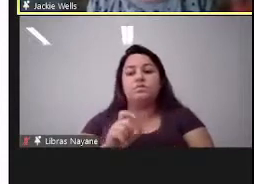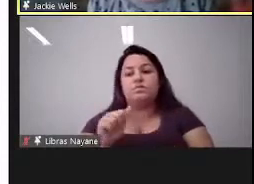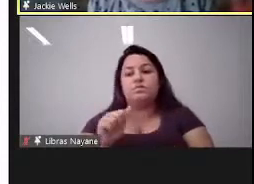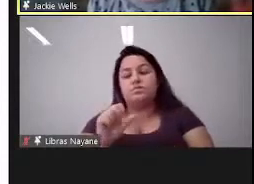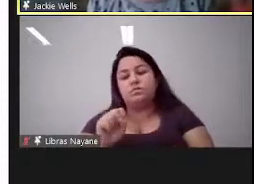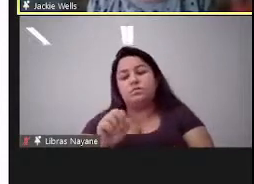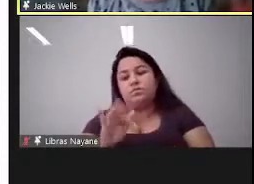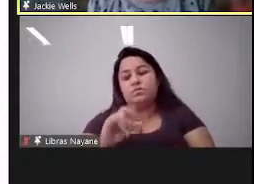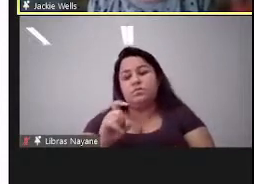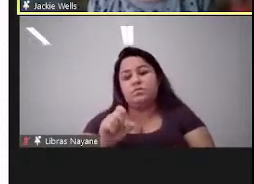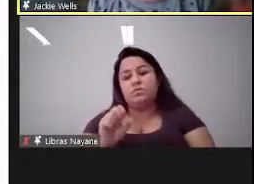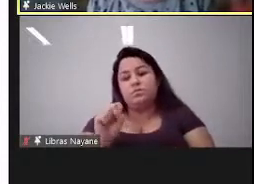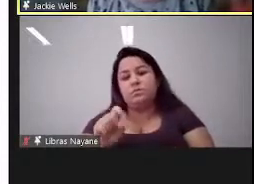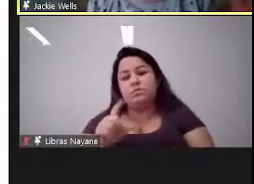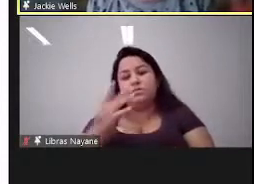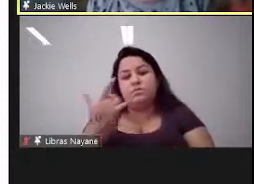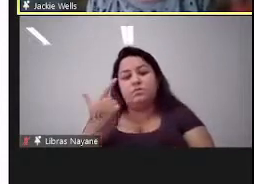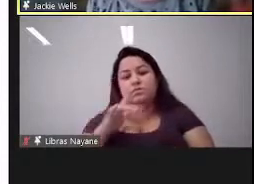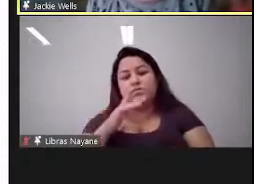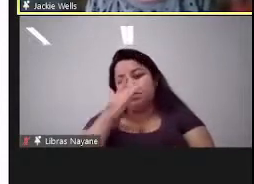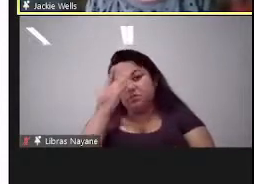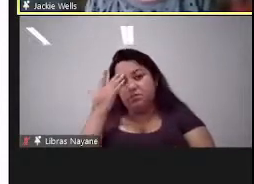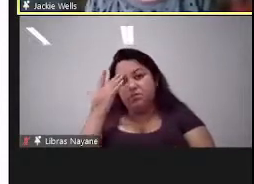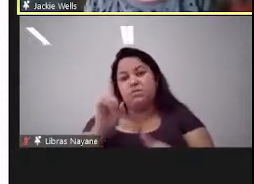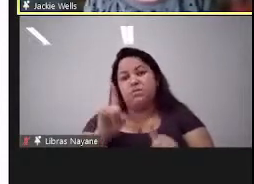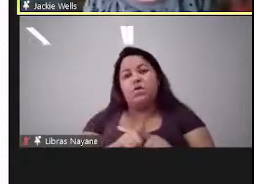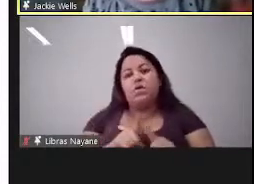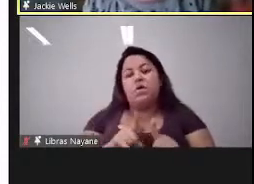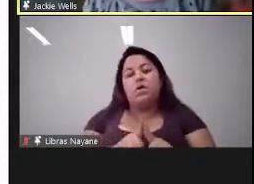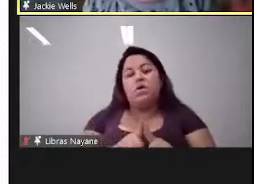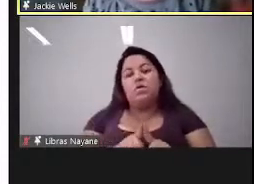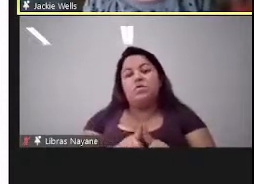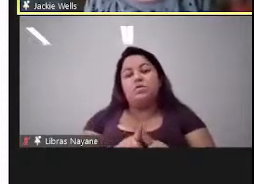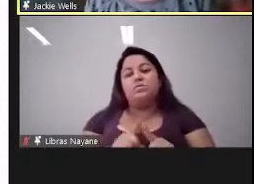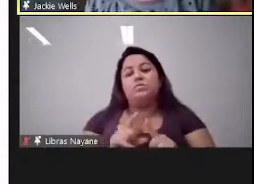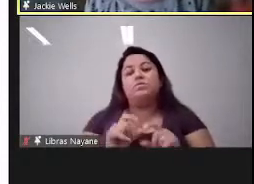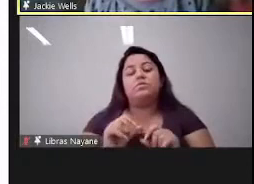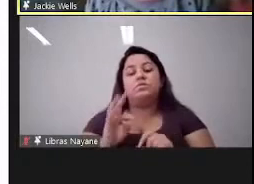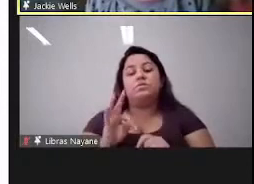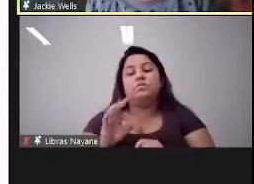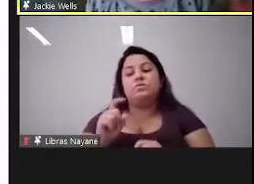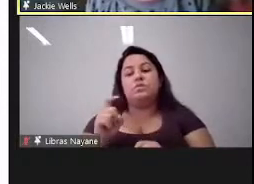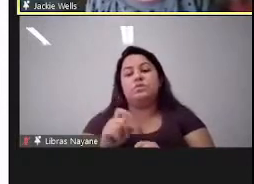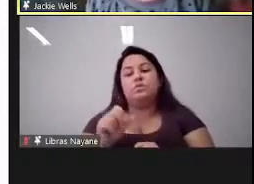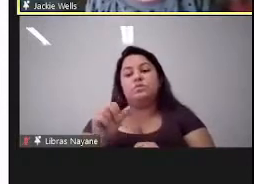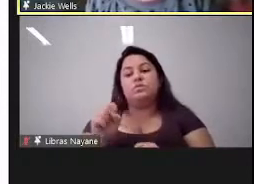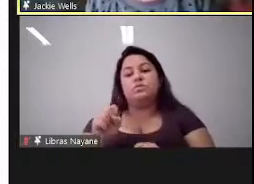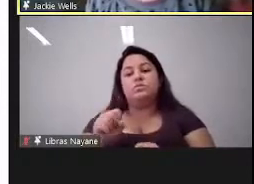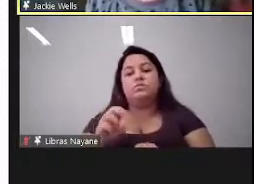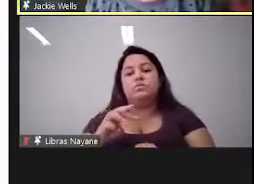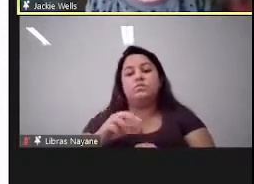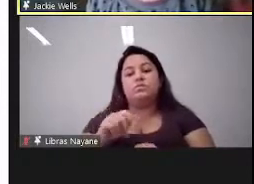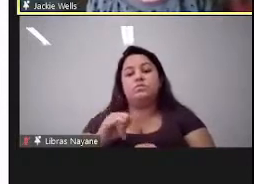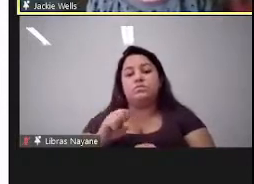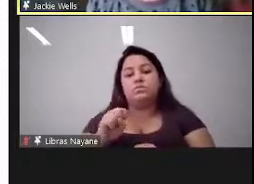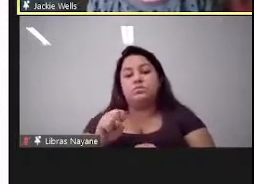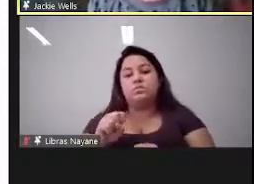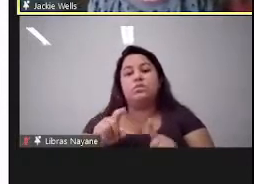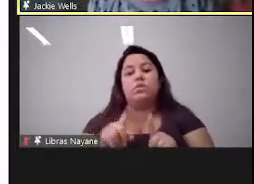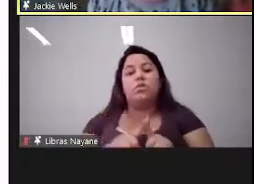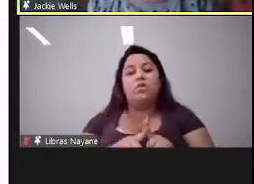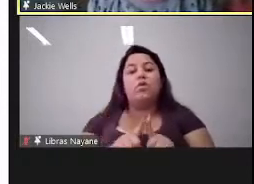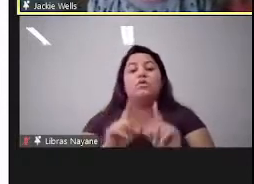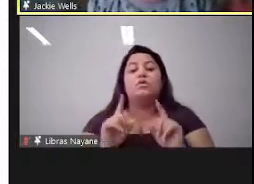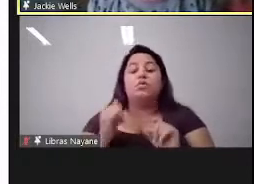than their full marginal rate of tax. And I'll talk about that in a bit more detail,